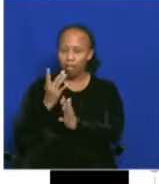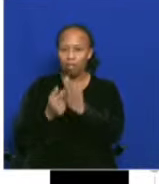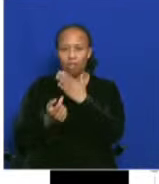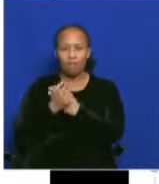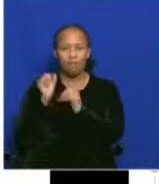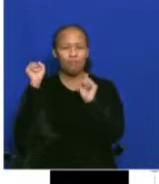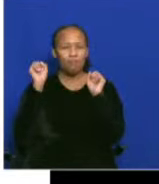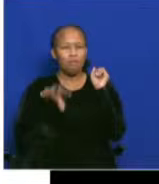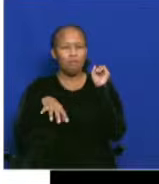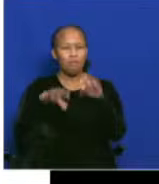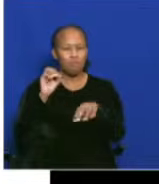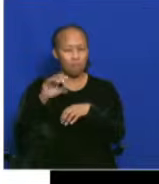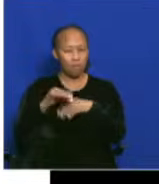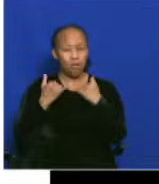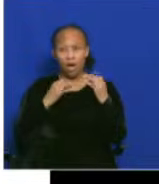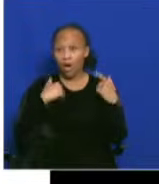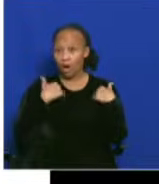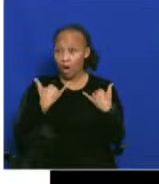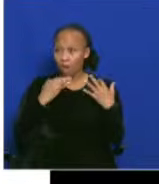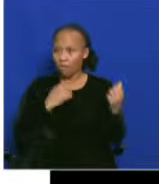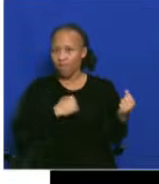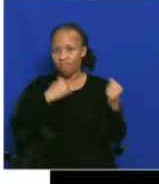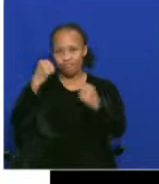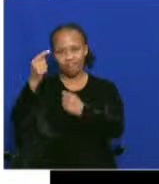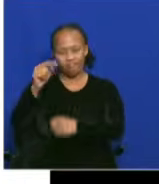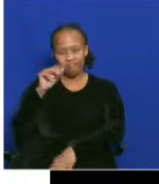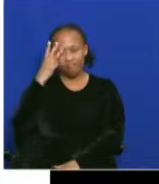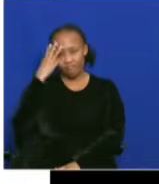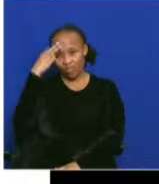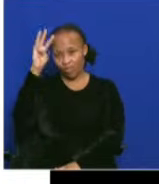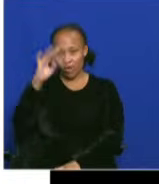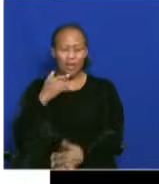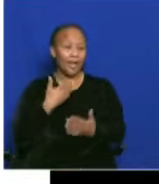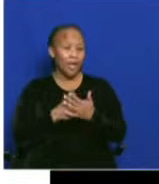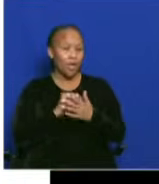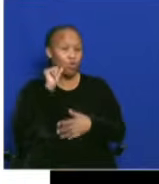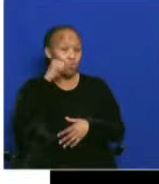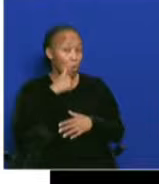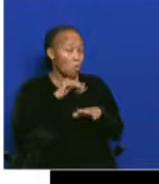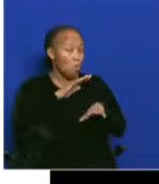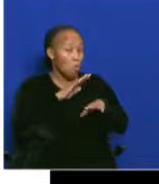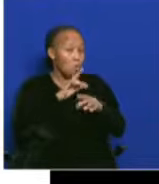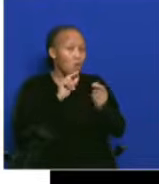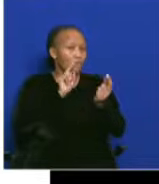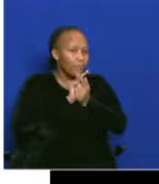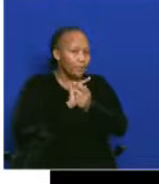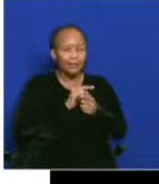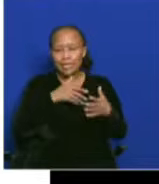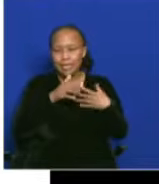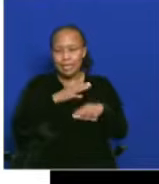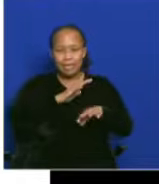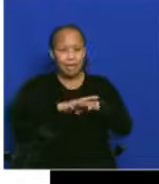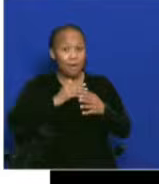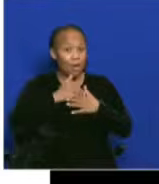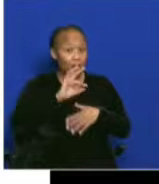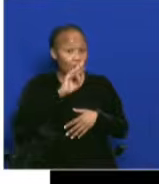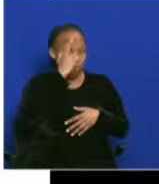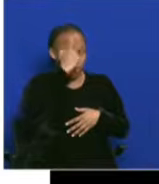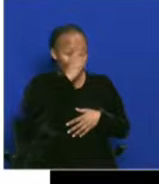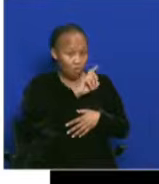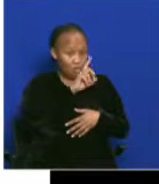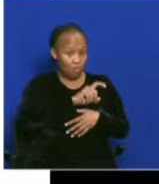Pretoria. Can we meet tomorrow, anytime after 2? And then the next message says, from pilot.